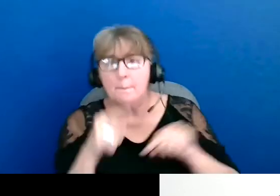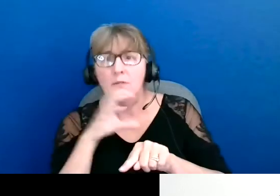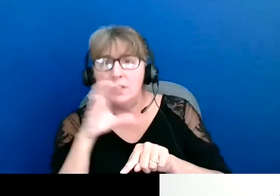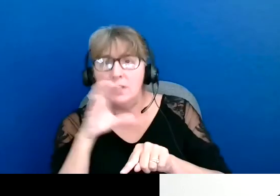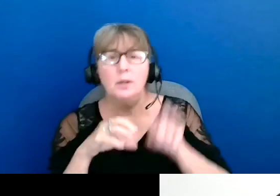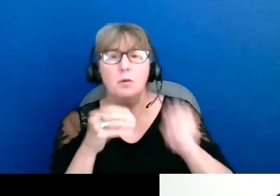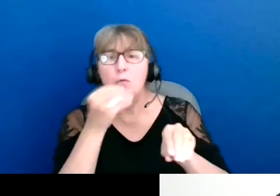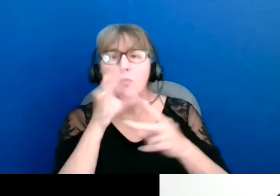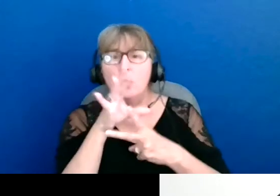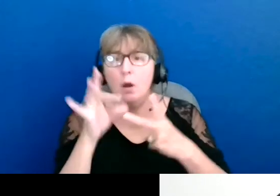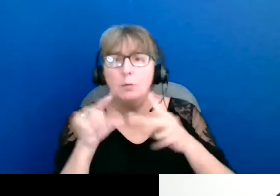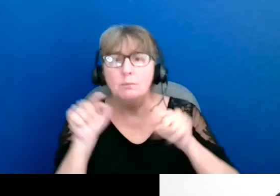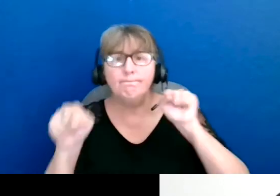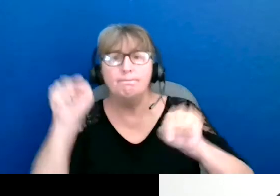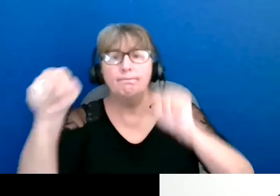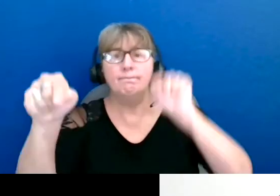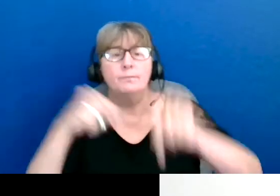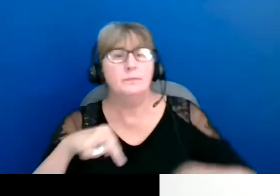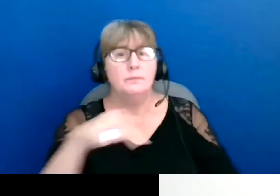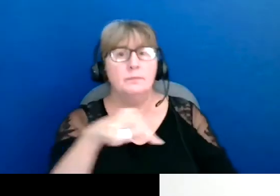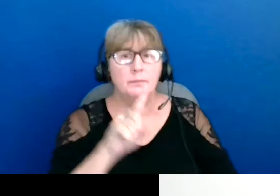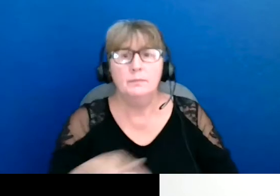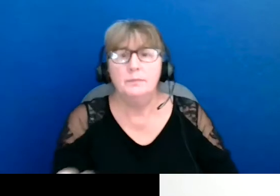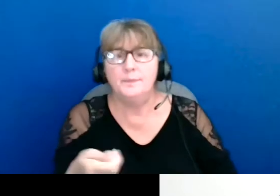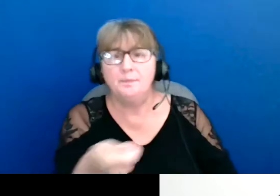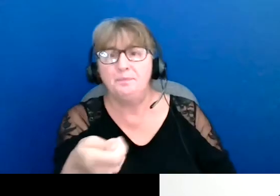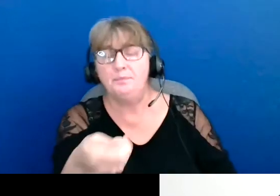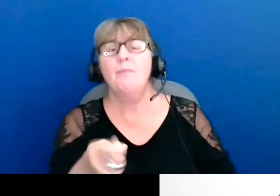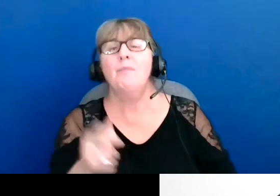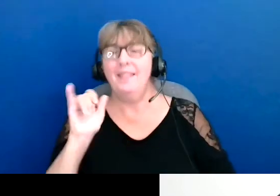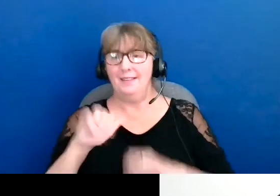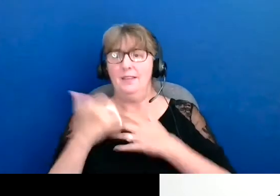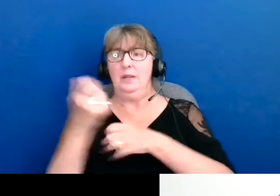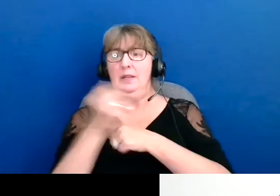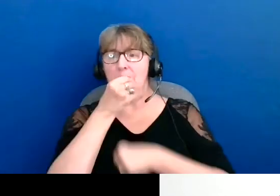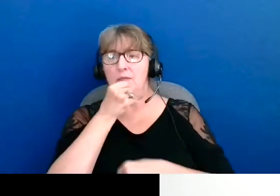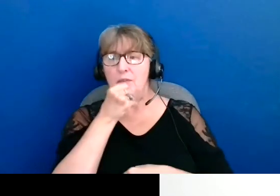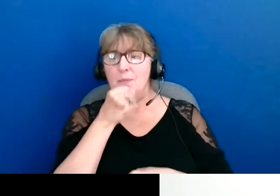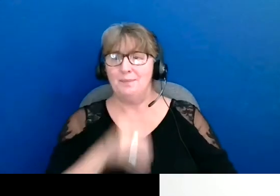cane. So that's how I was getting food once they started emailing the menu.